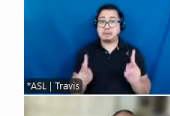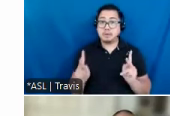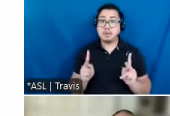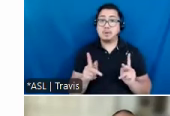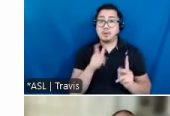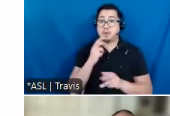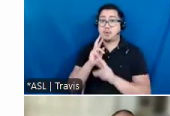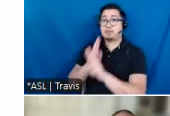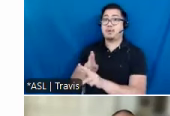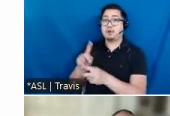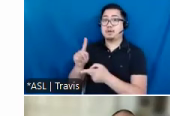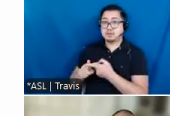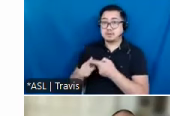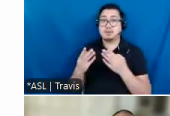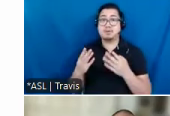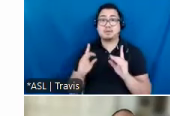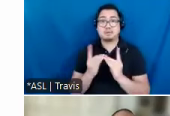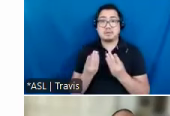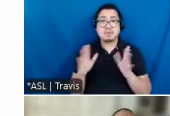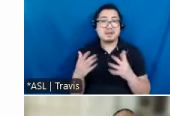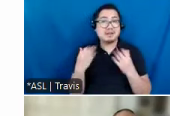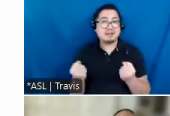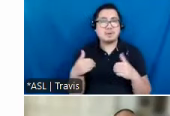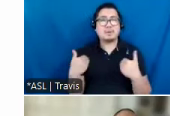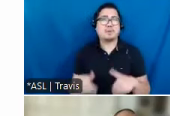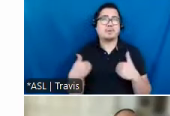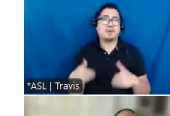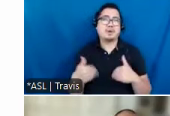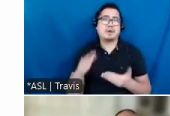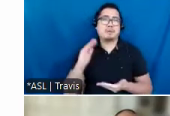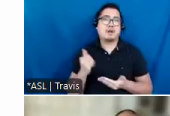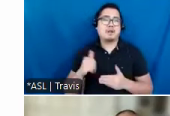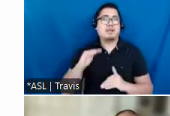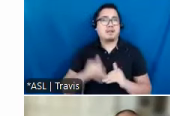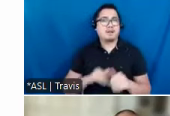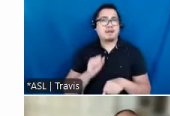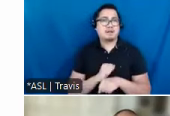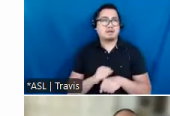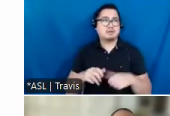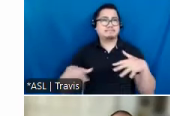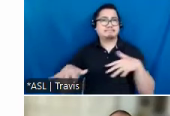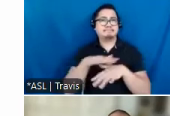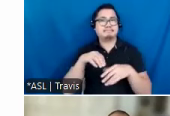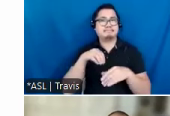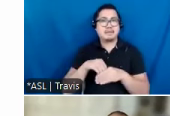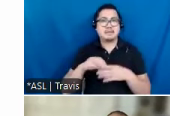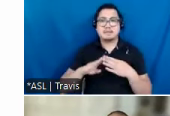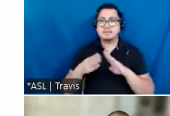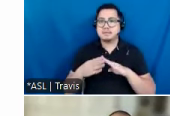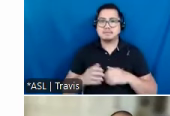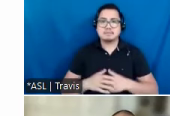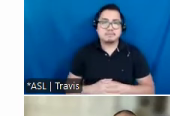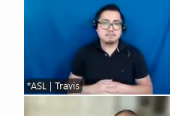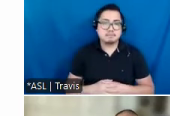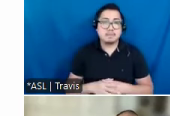reported to us as having COVID-19 is probably far less than actually what's happening in the community. The other point